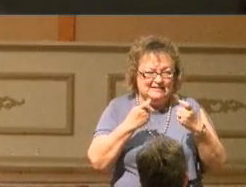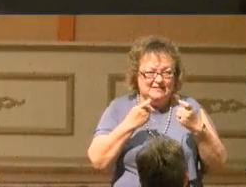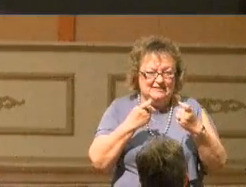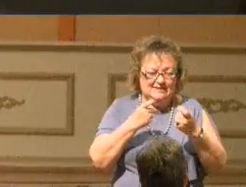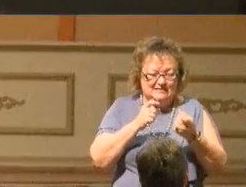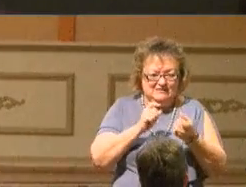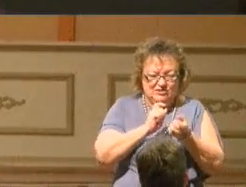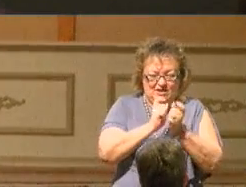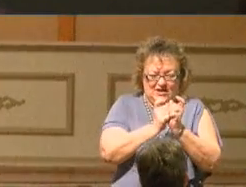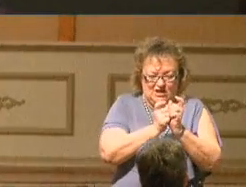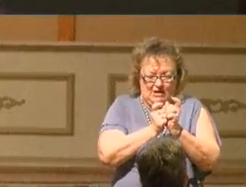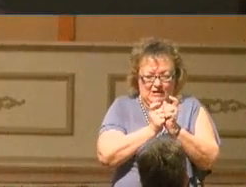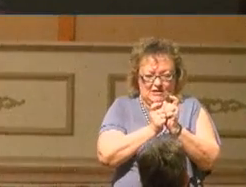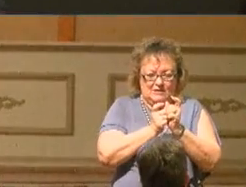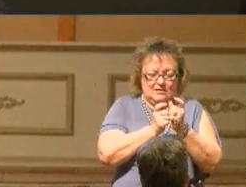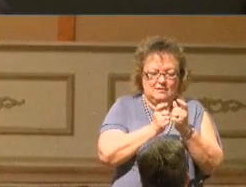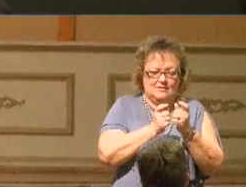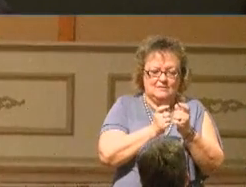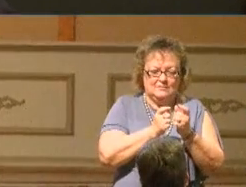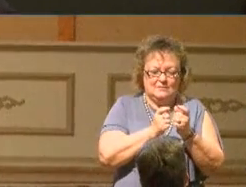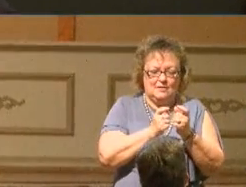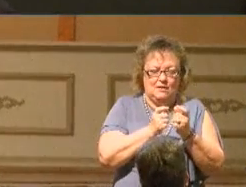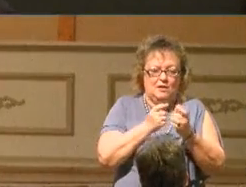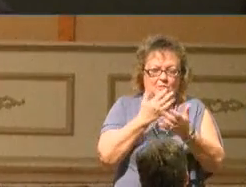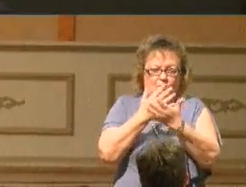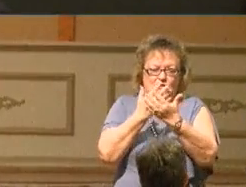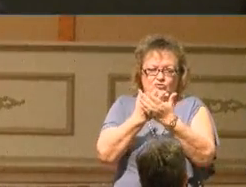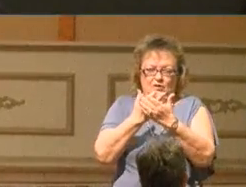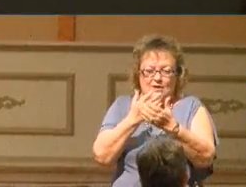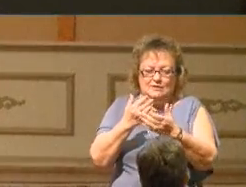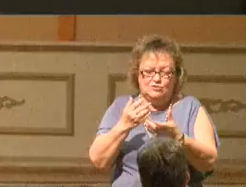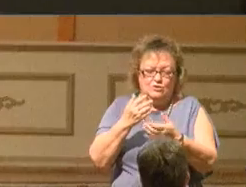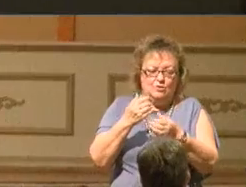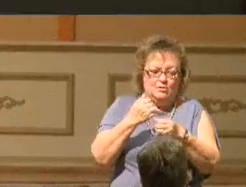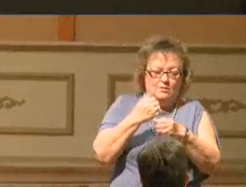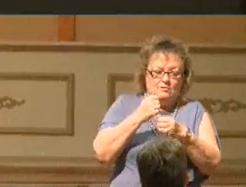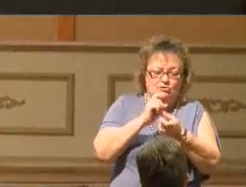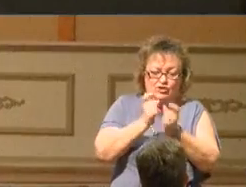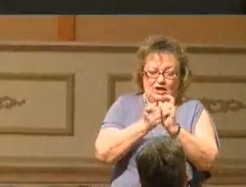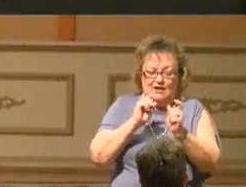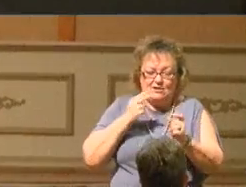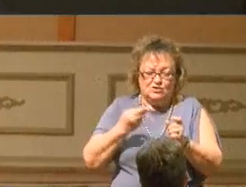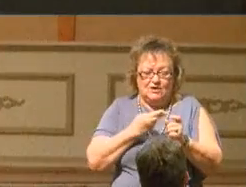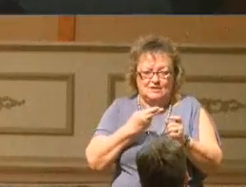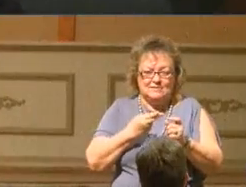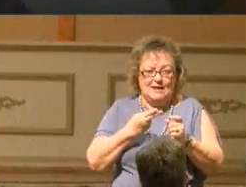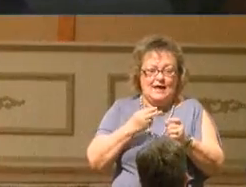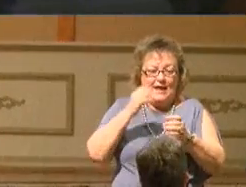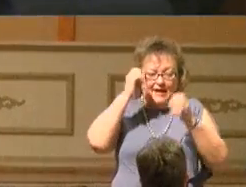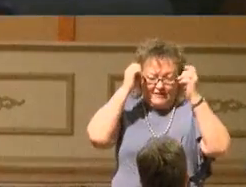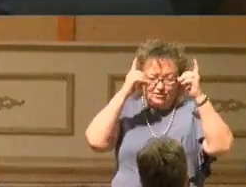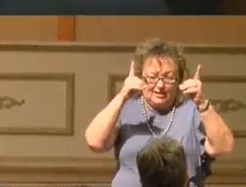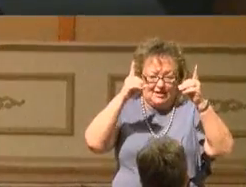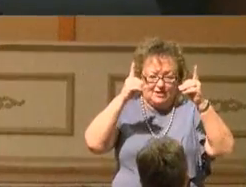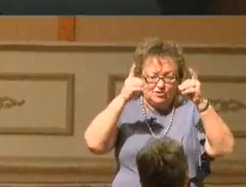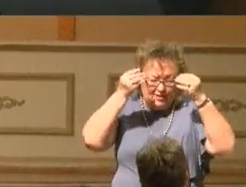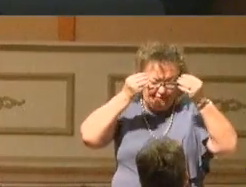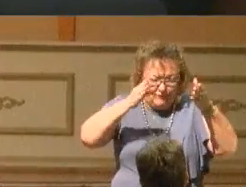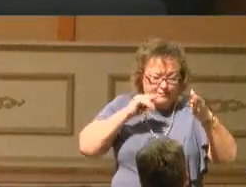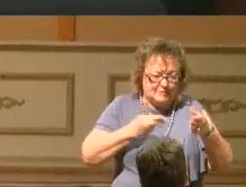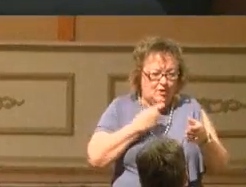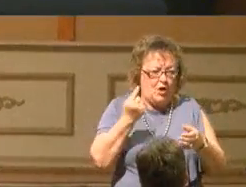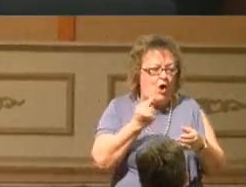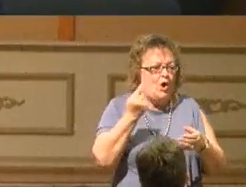us. Prisons try to reform us. Education informs us, but only Jesus Christ